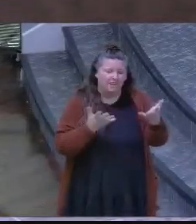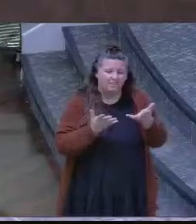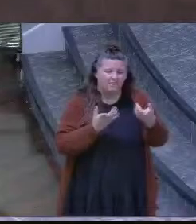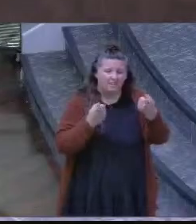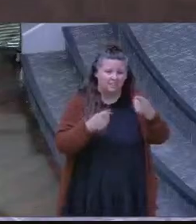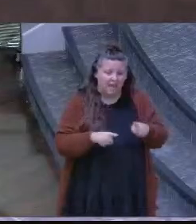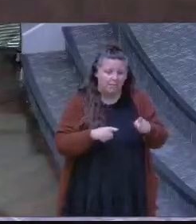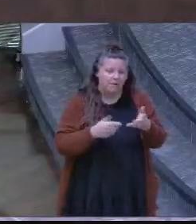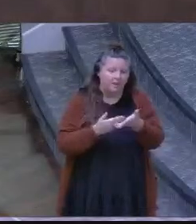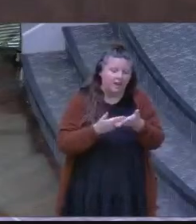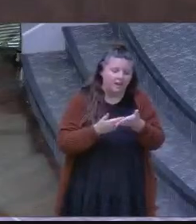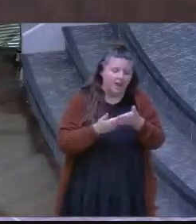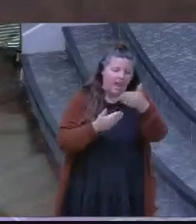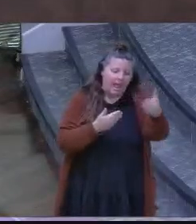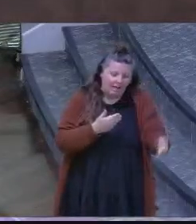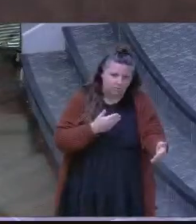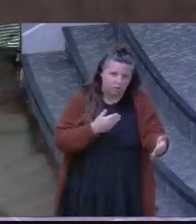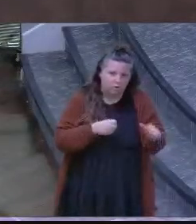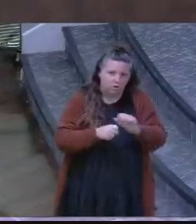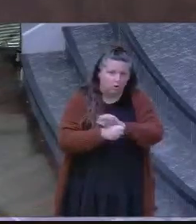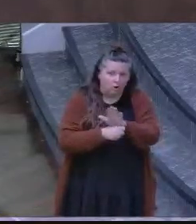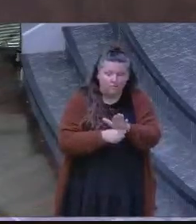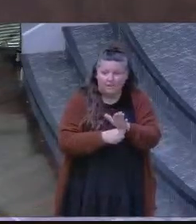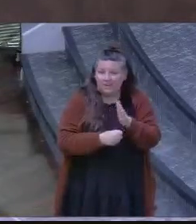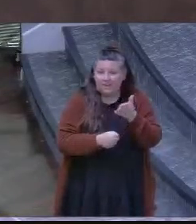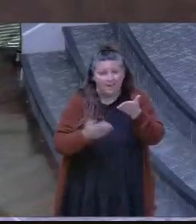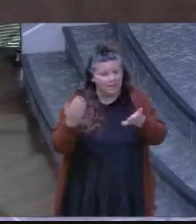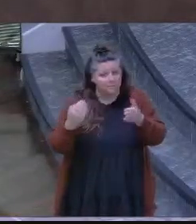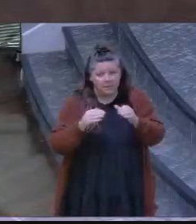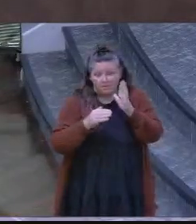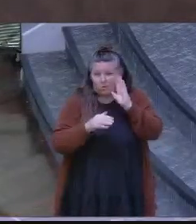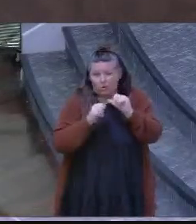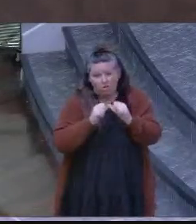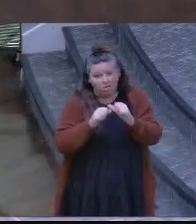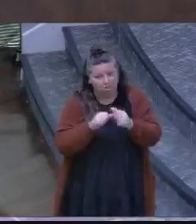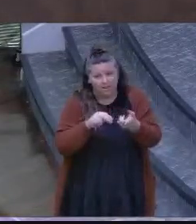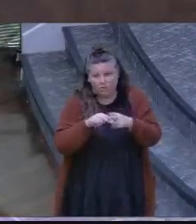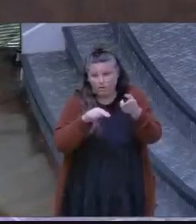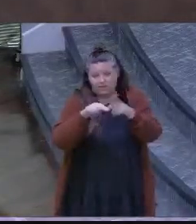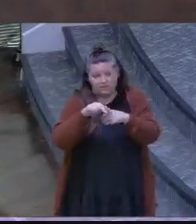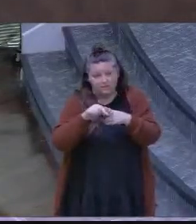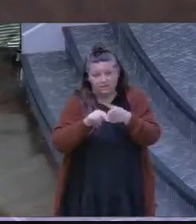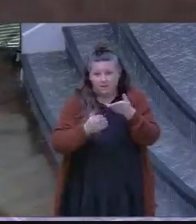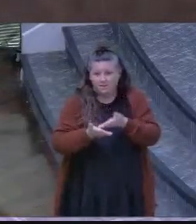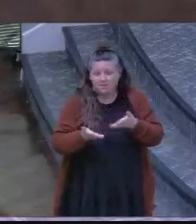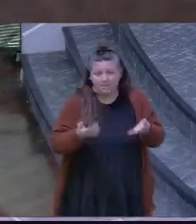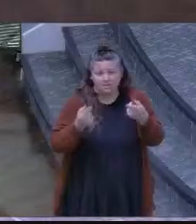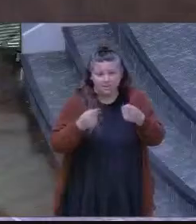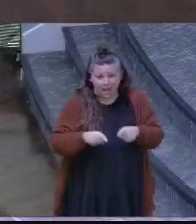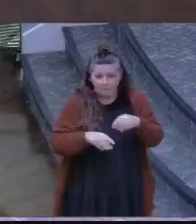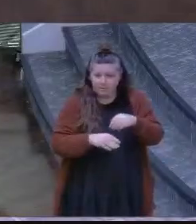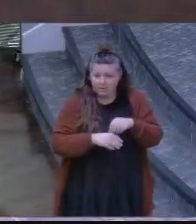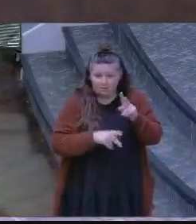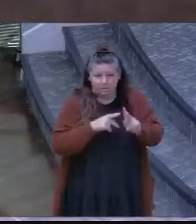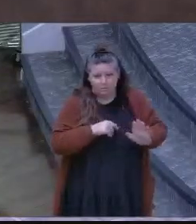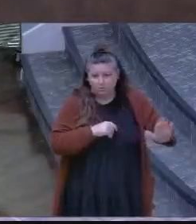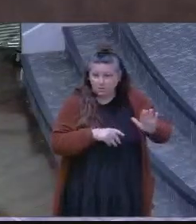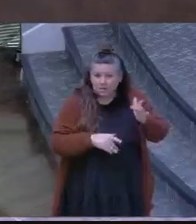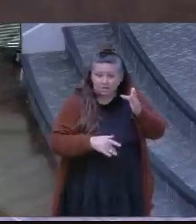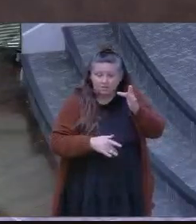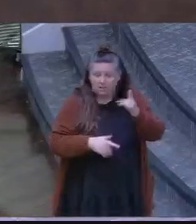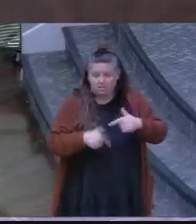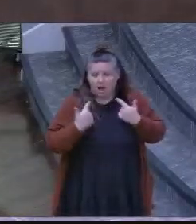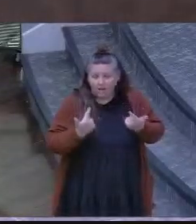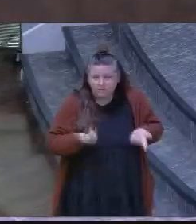we may continue to see an increase in leave, and things happen in people's lives where their